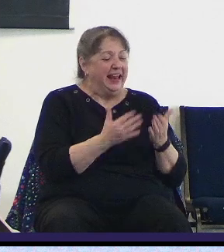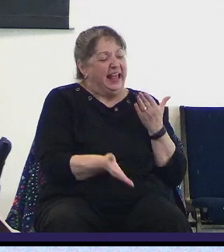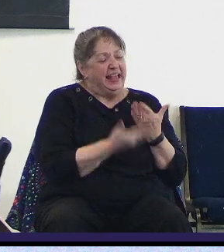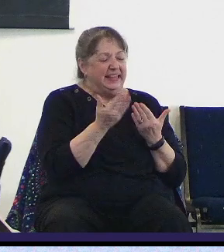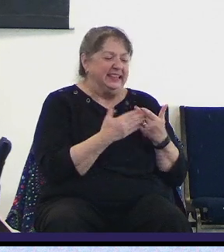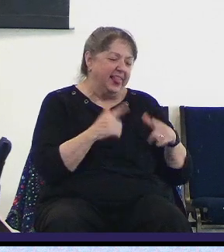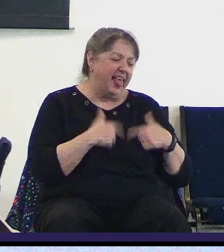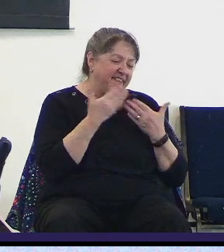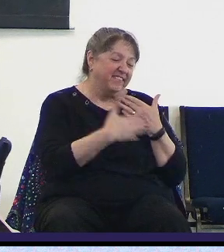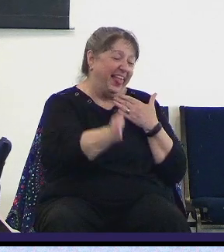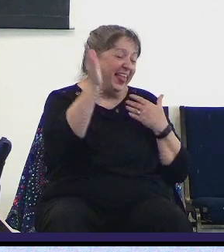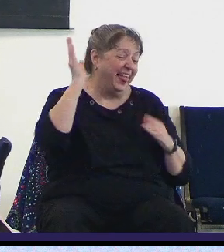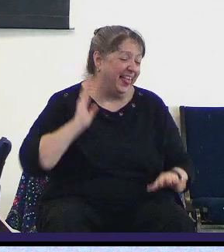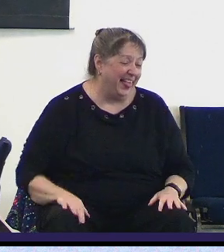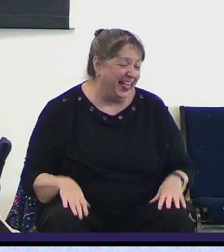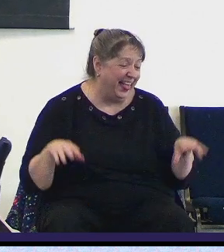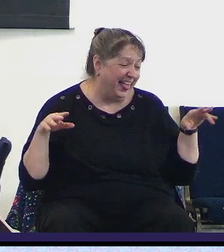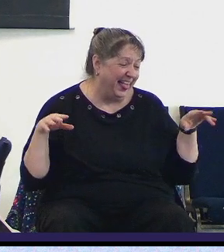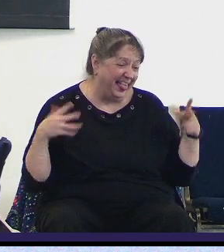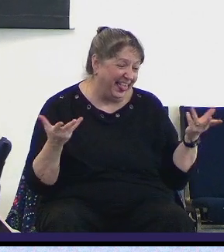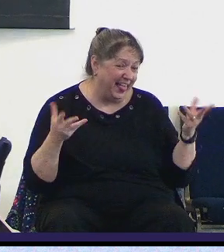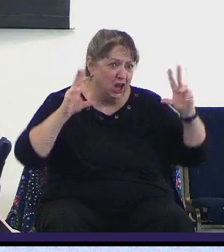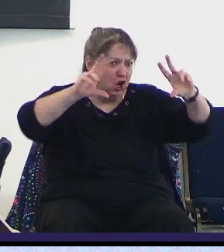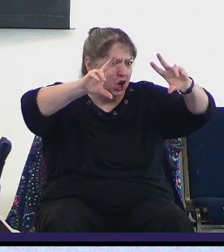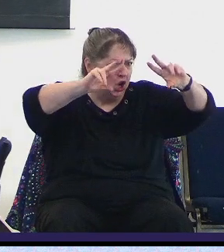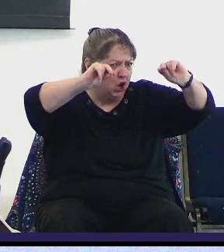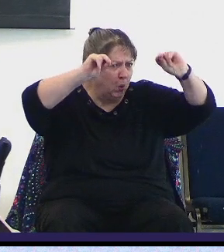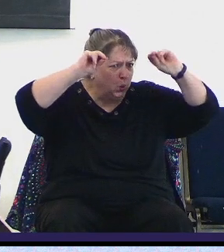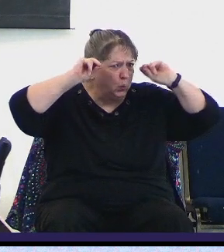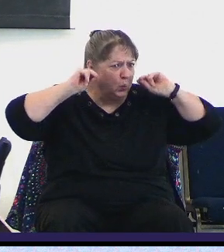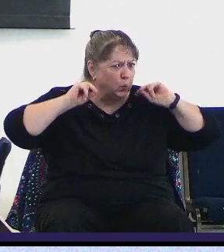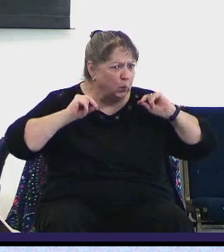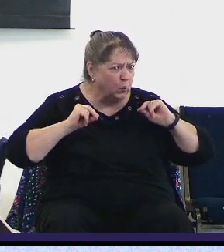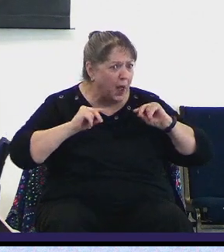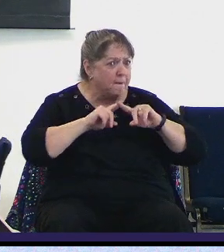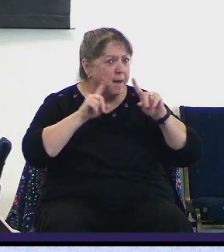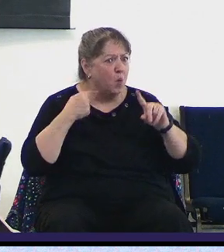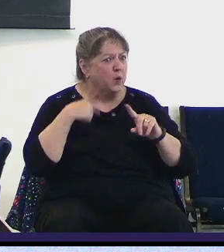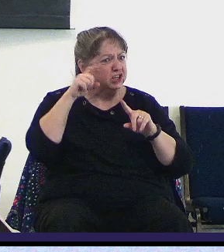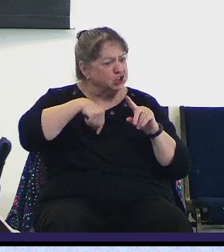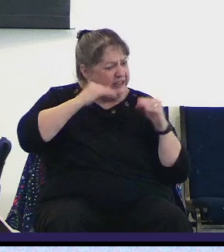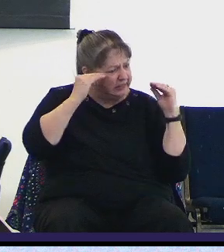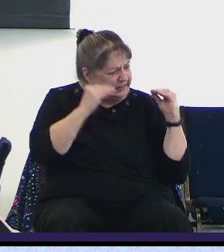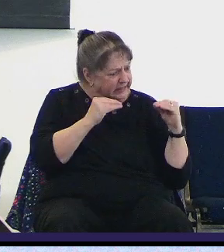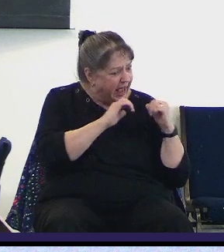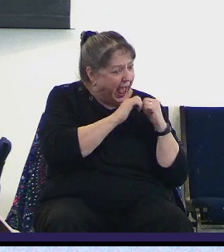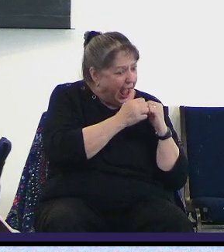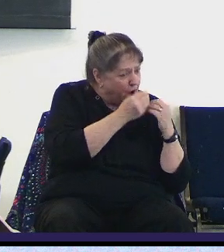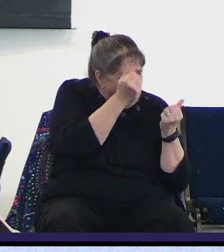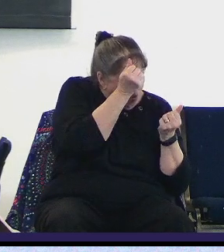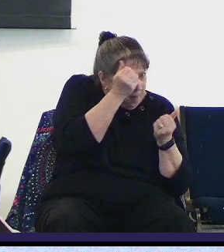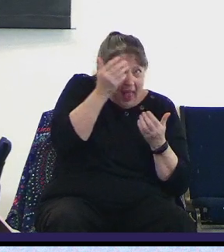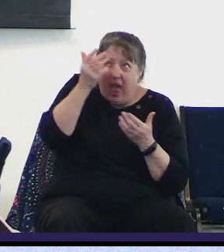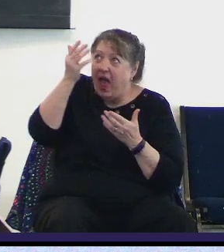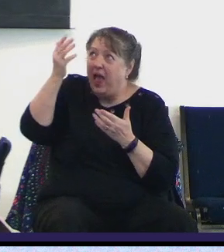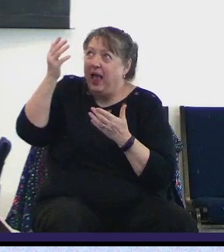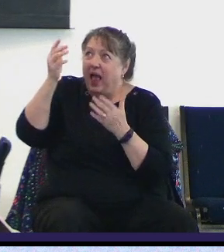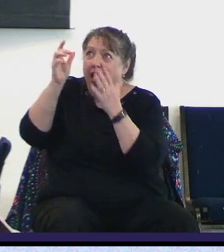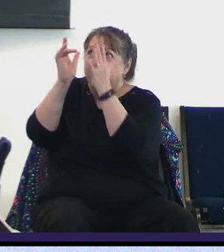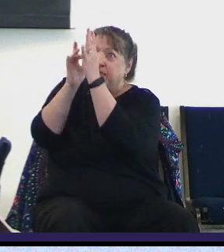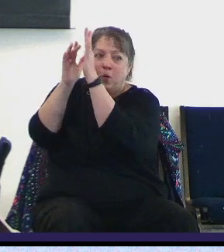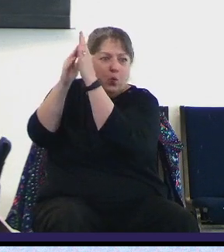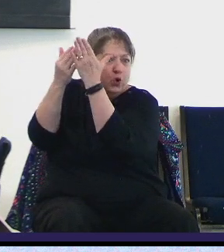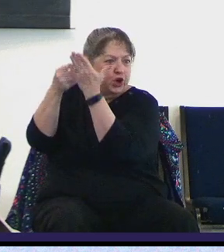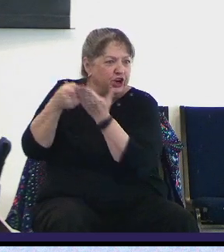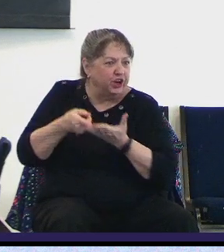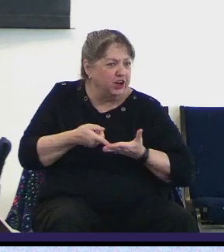day. Have a good life. I'll be praying for you. No, he says, teach them to obey the word. Baptize them. Teach them. Teach